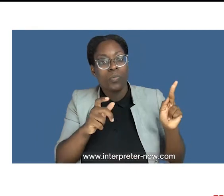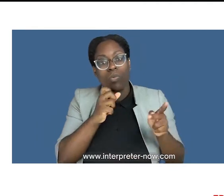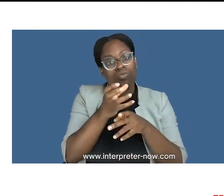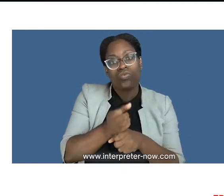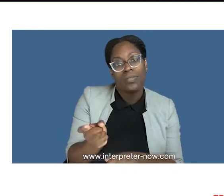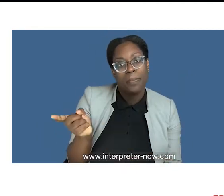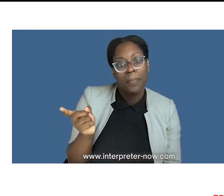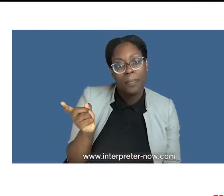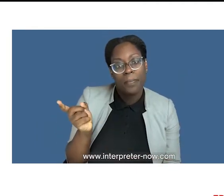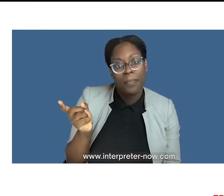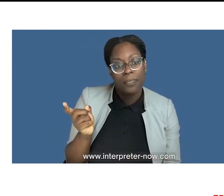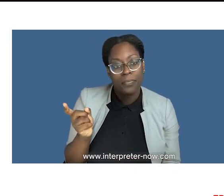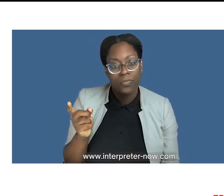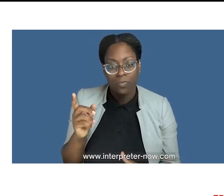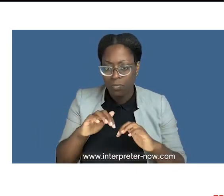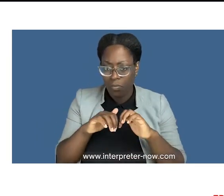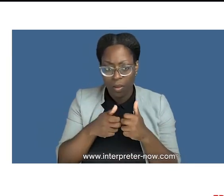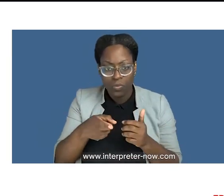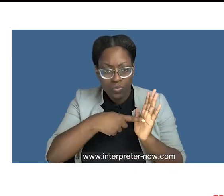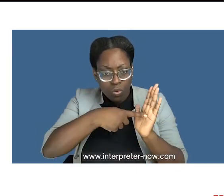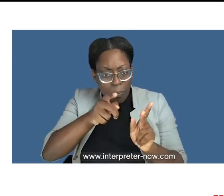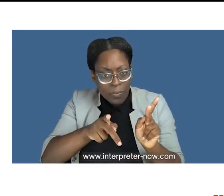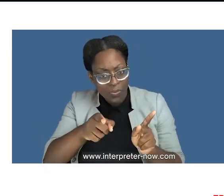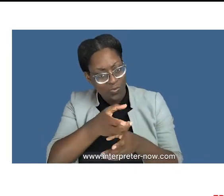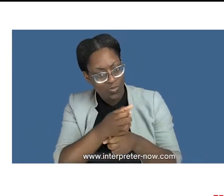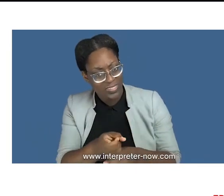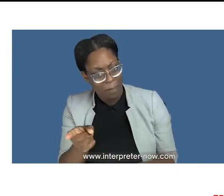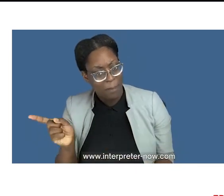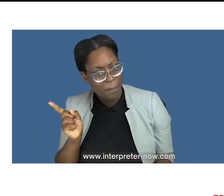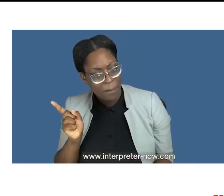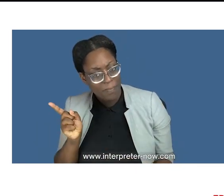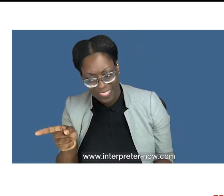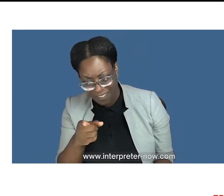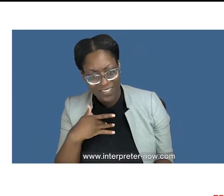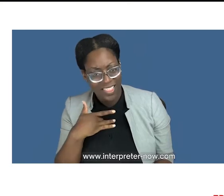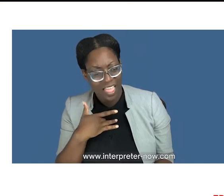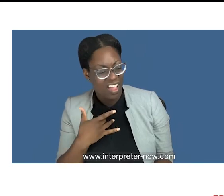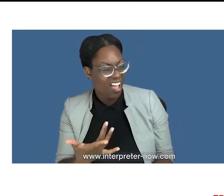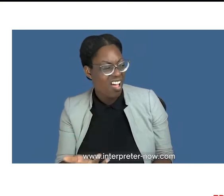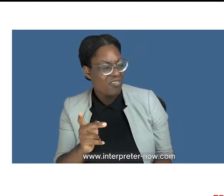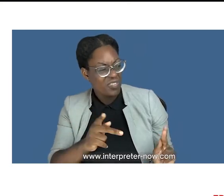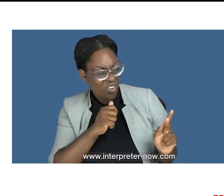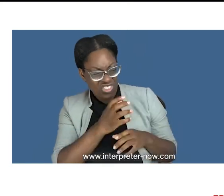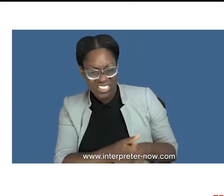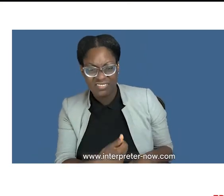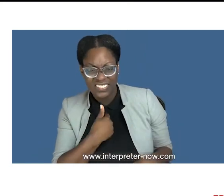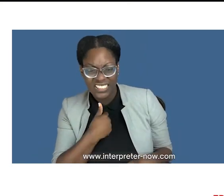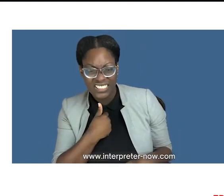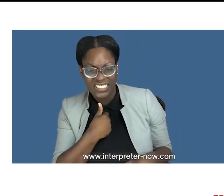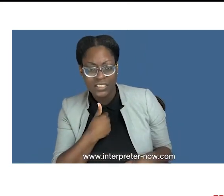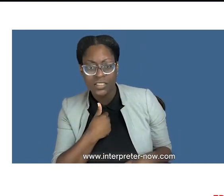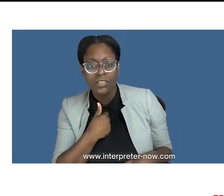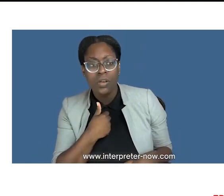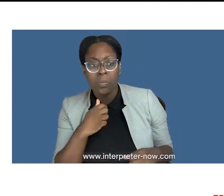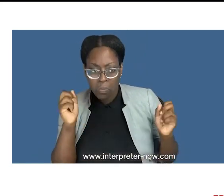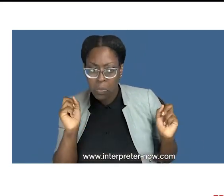be distrusted, right? We talked about trust a little bit. So how are you showing that you're trusting people?